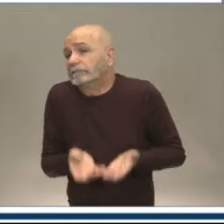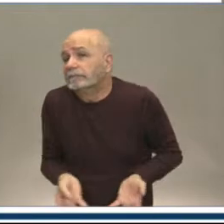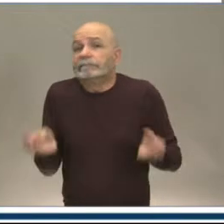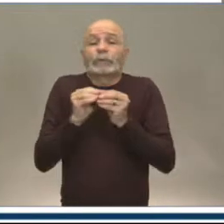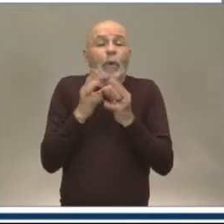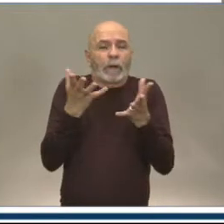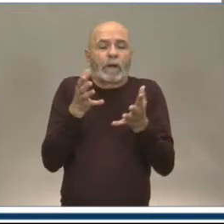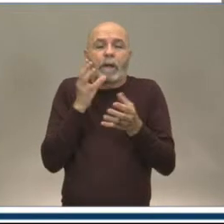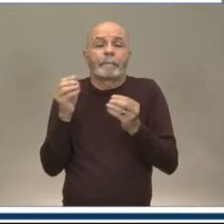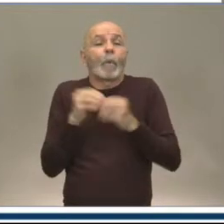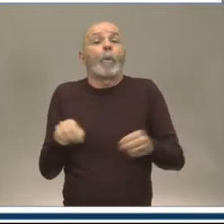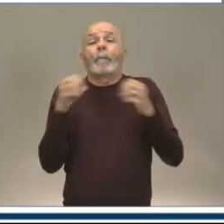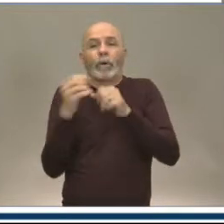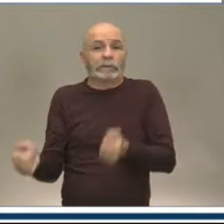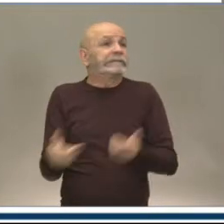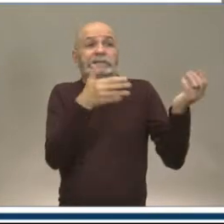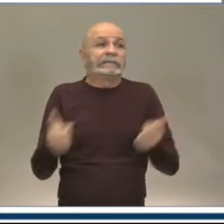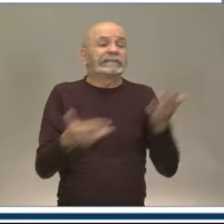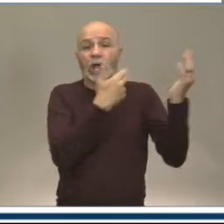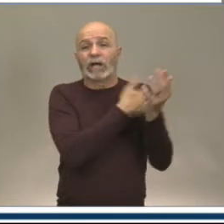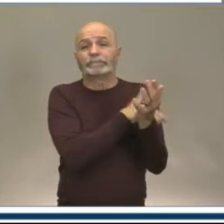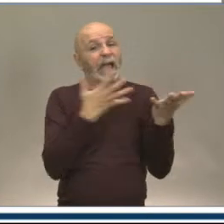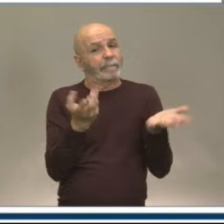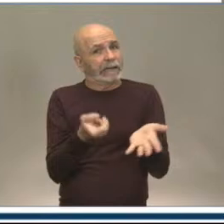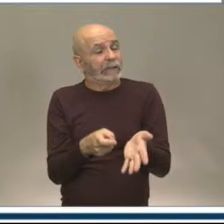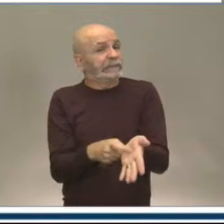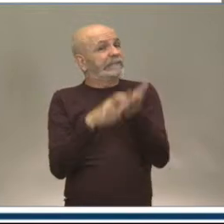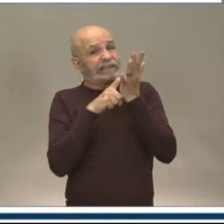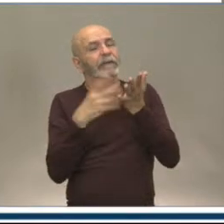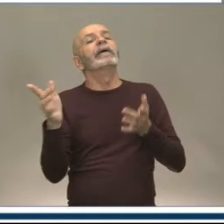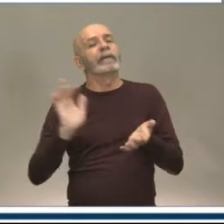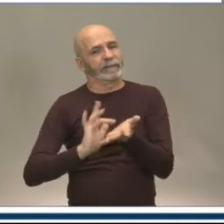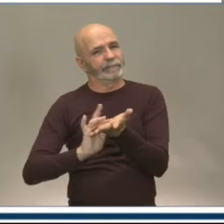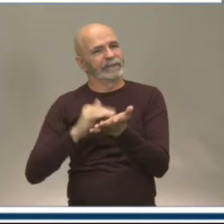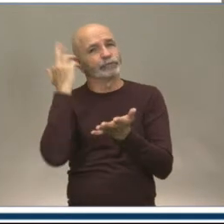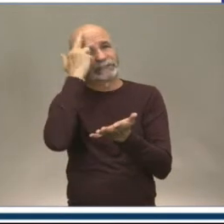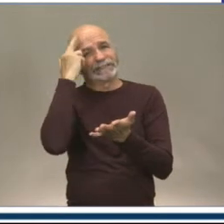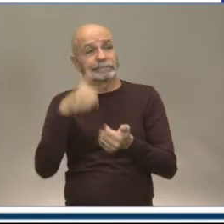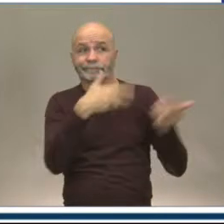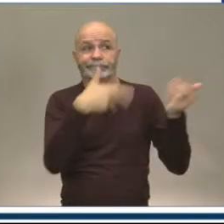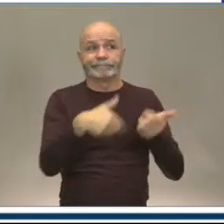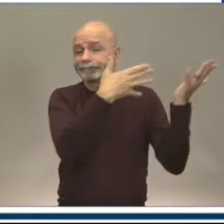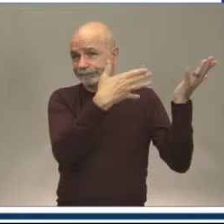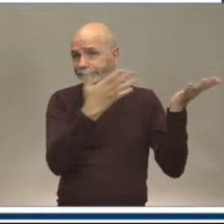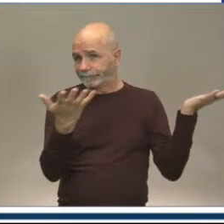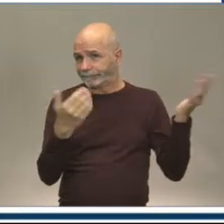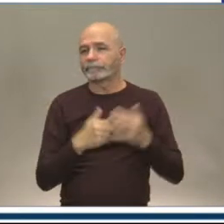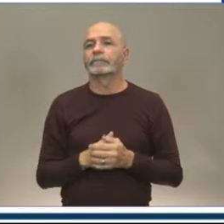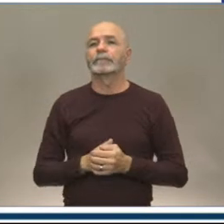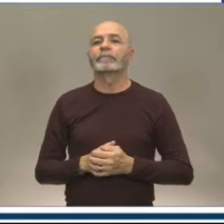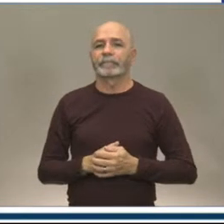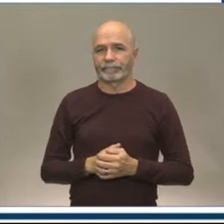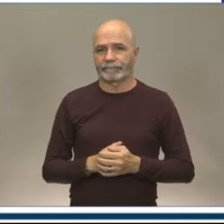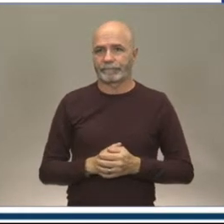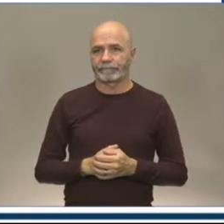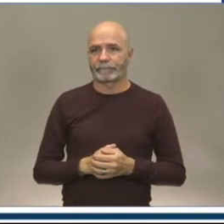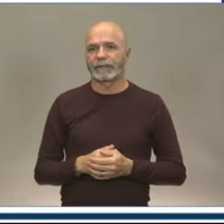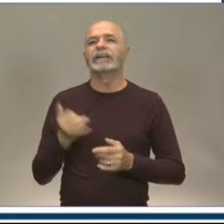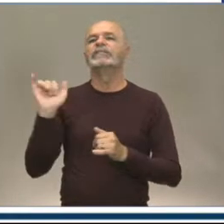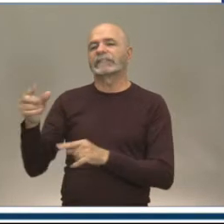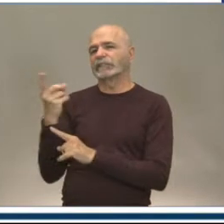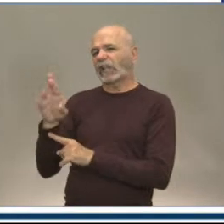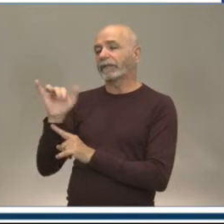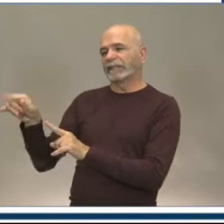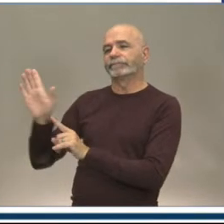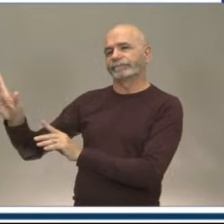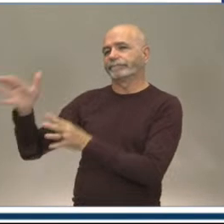require, various medications for treating COVID. Linda, do you have a follow-up question? Yeah, I